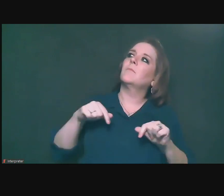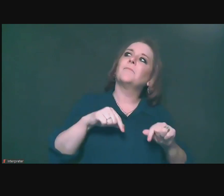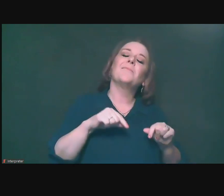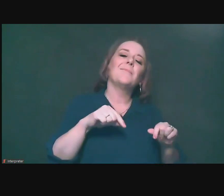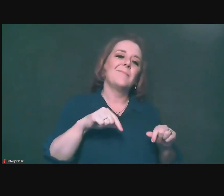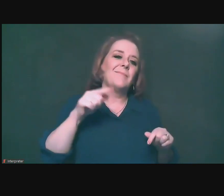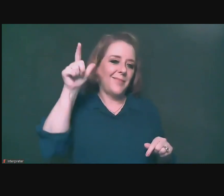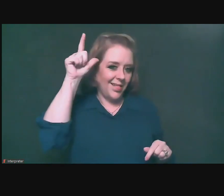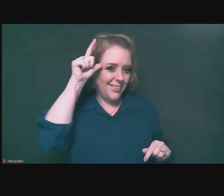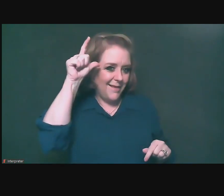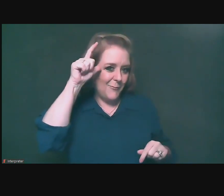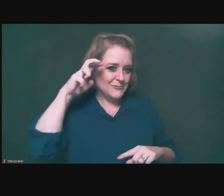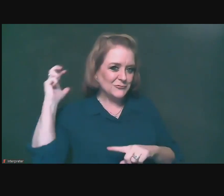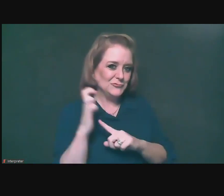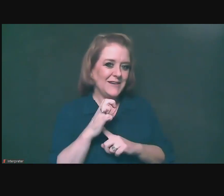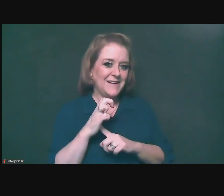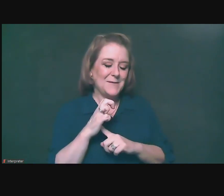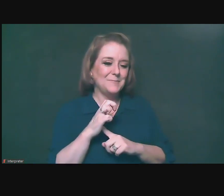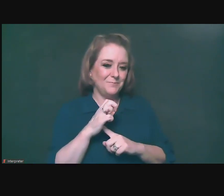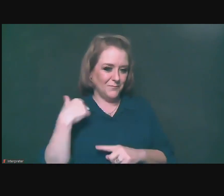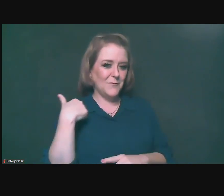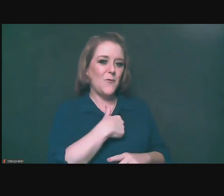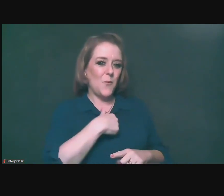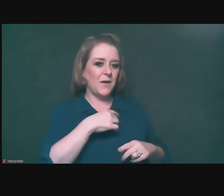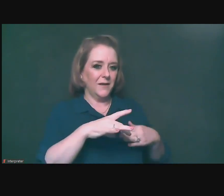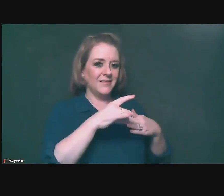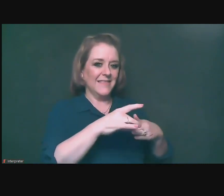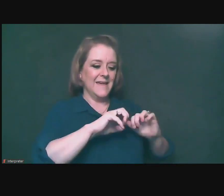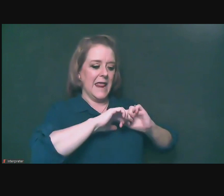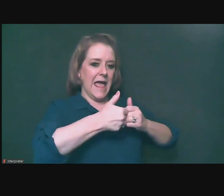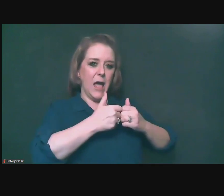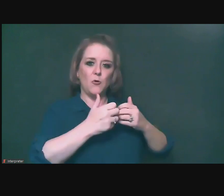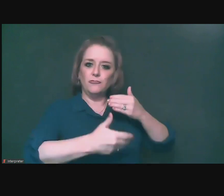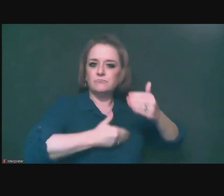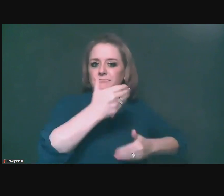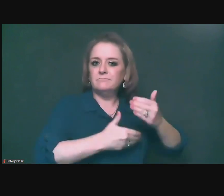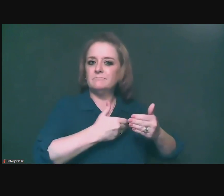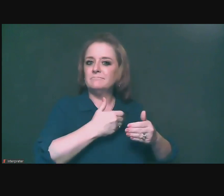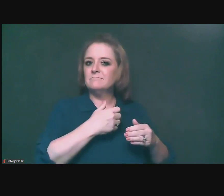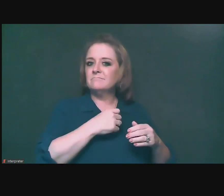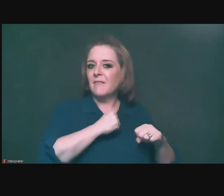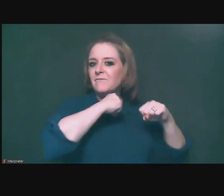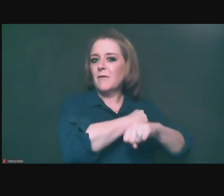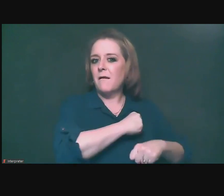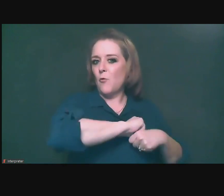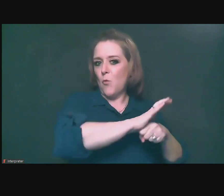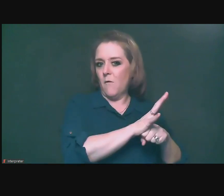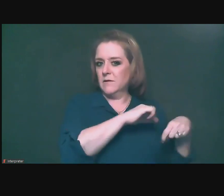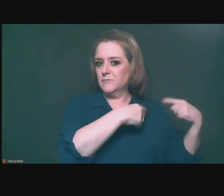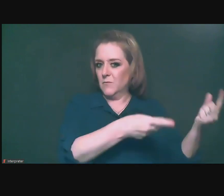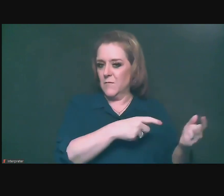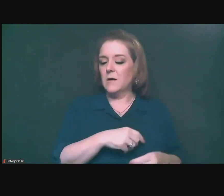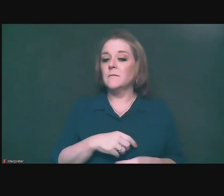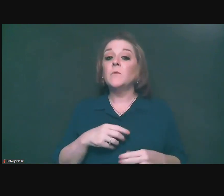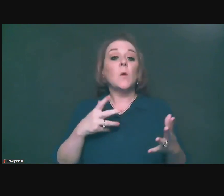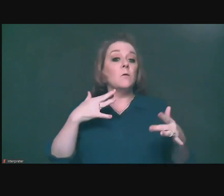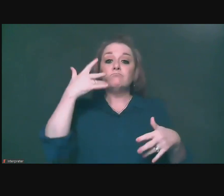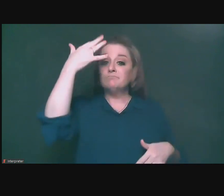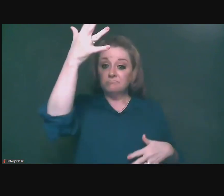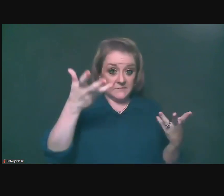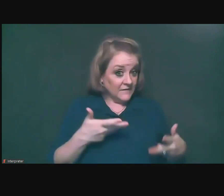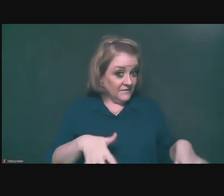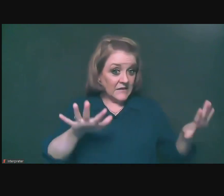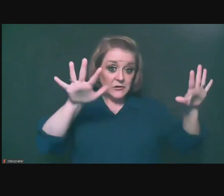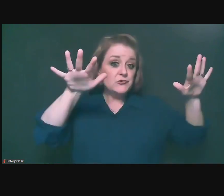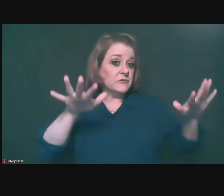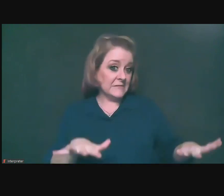Cadillac of how to do this. And I think when this is over and the story is written